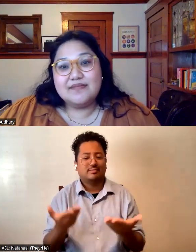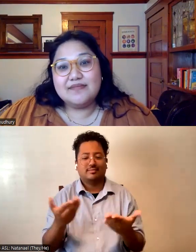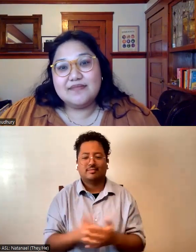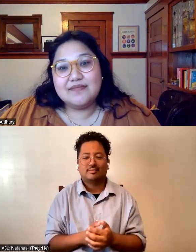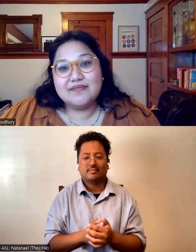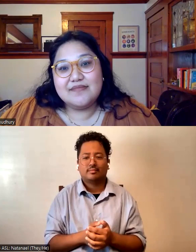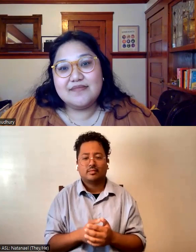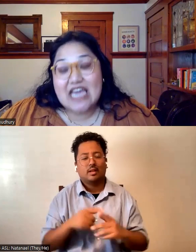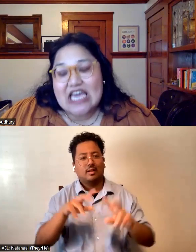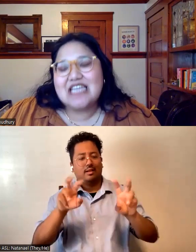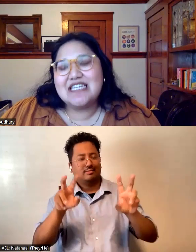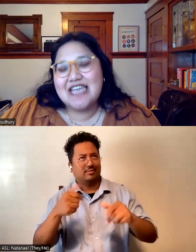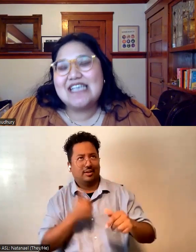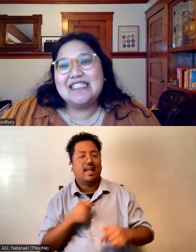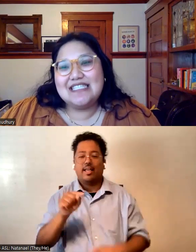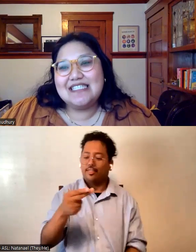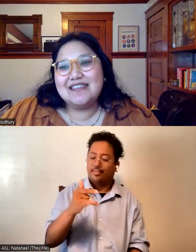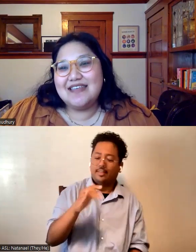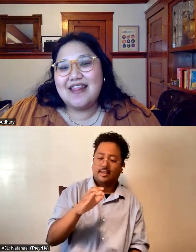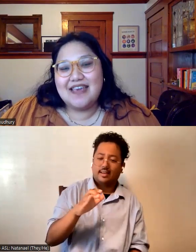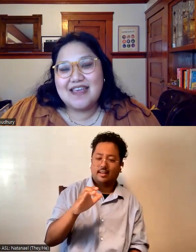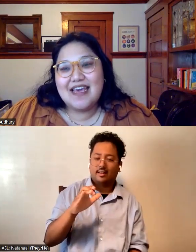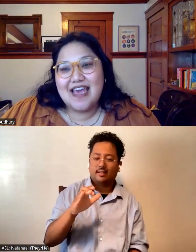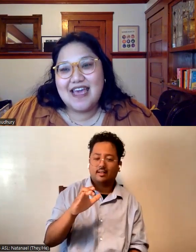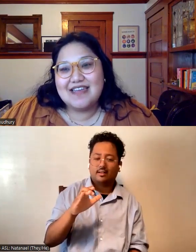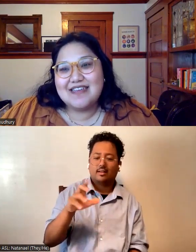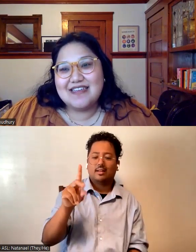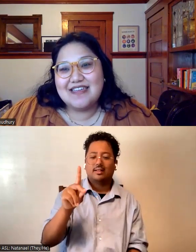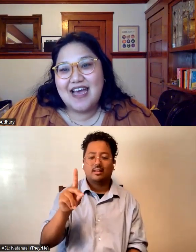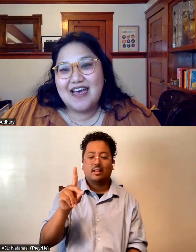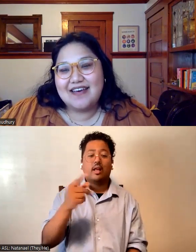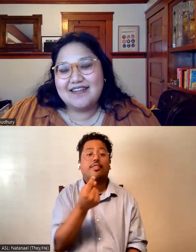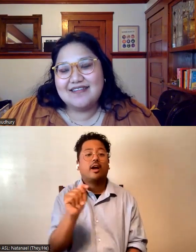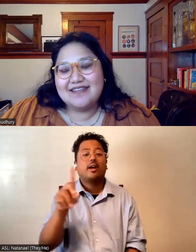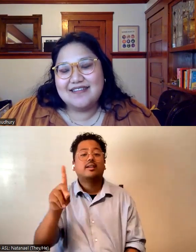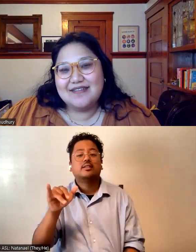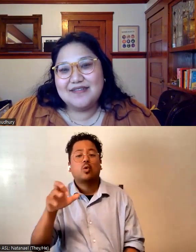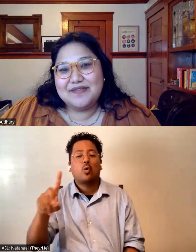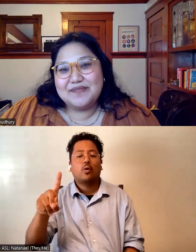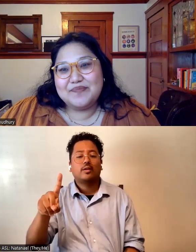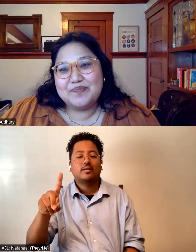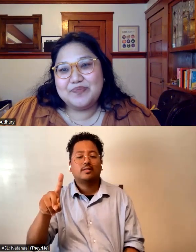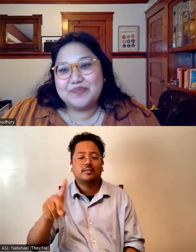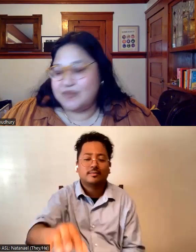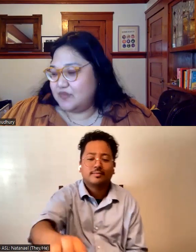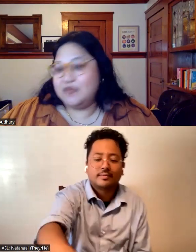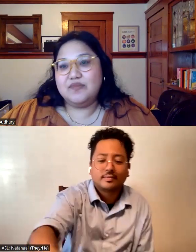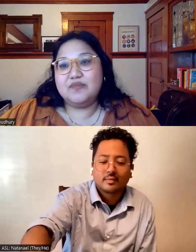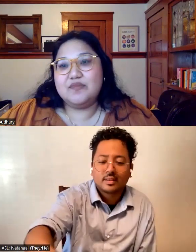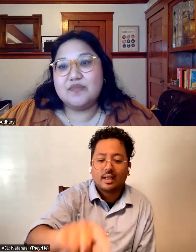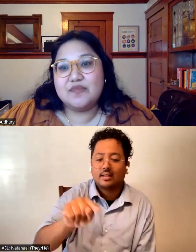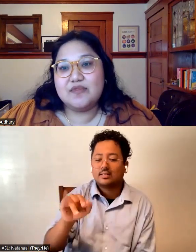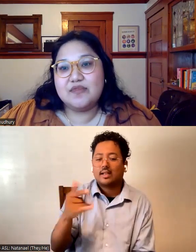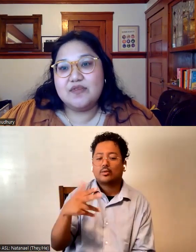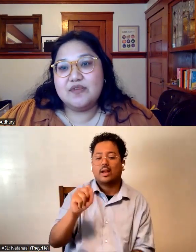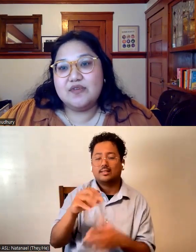Or thicken the canon. Thicken, yes. Thicken the discourse. Yeah. We do have one question,